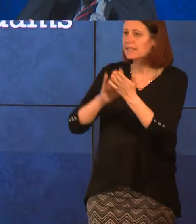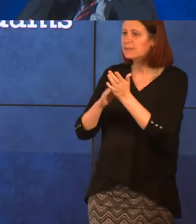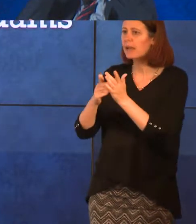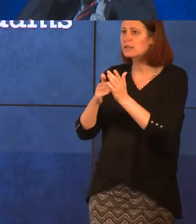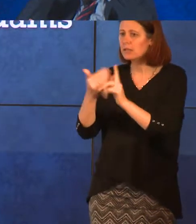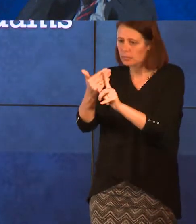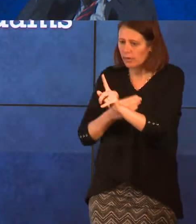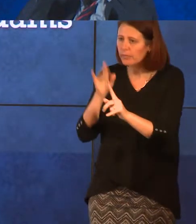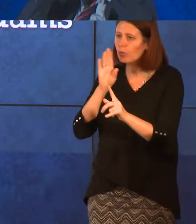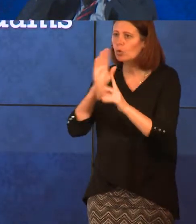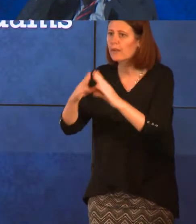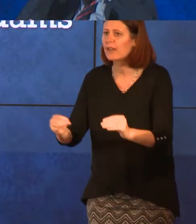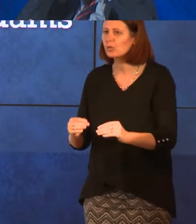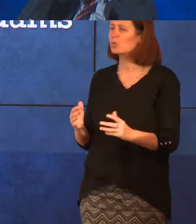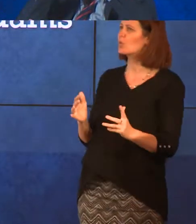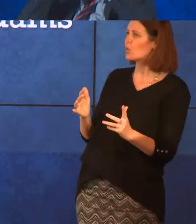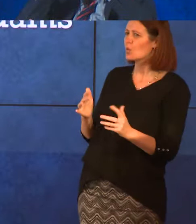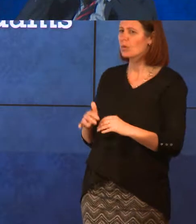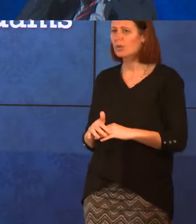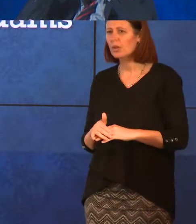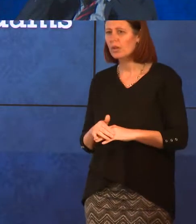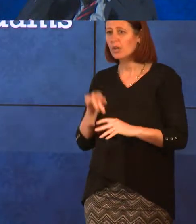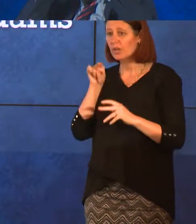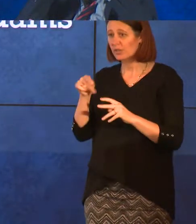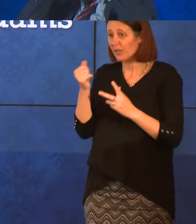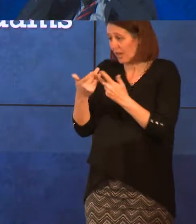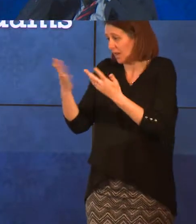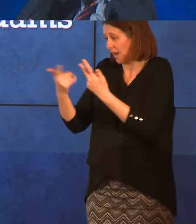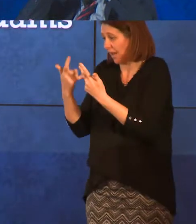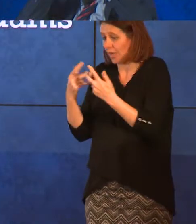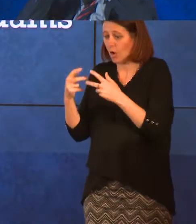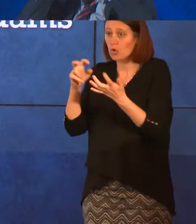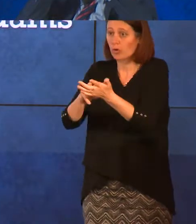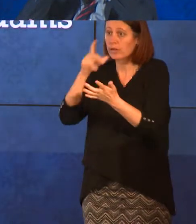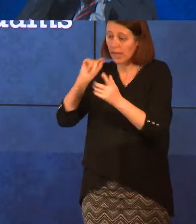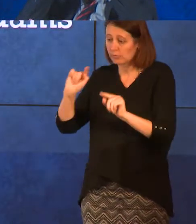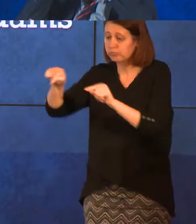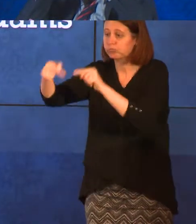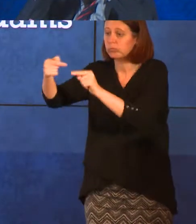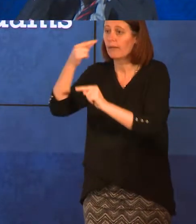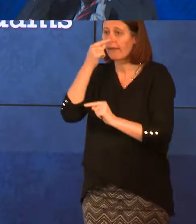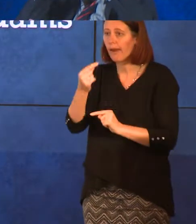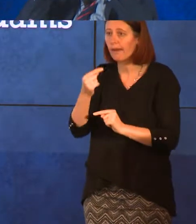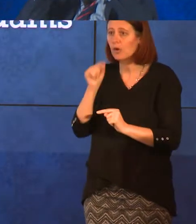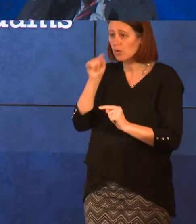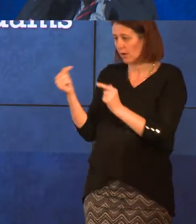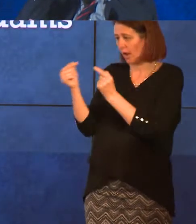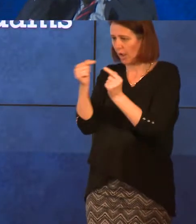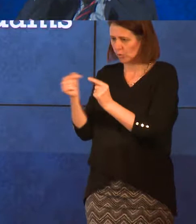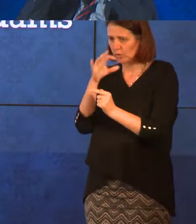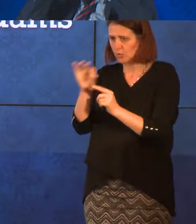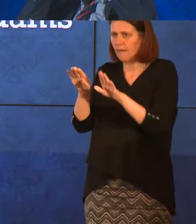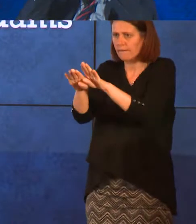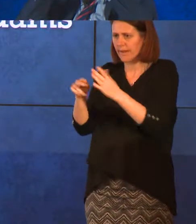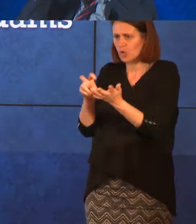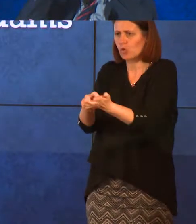like that, you know, just like any other contract can be disputed. You know, you could argue it's an unfair contract term, things like